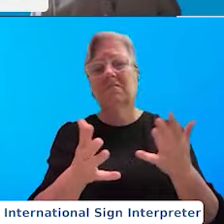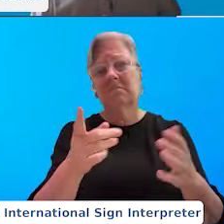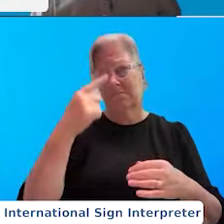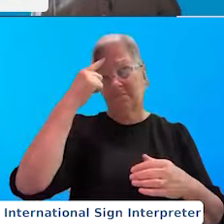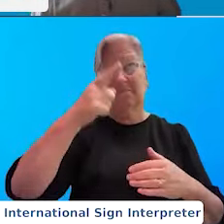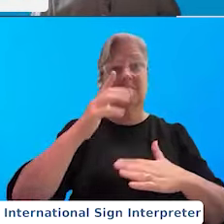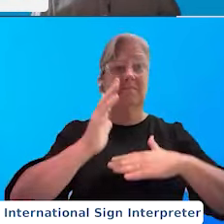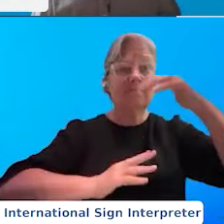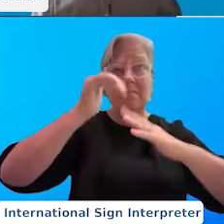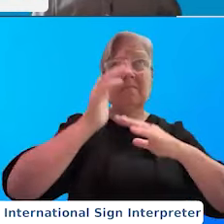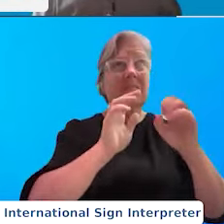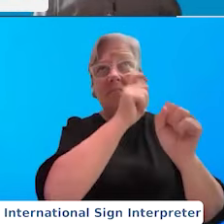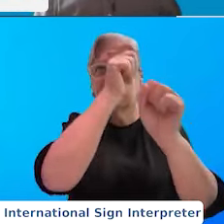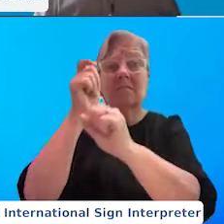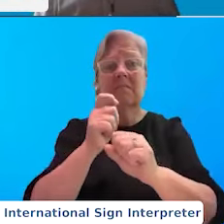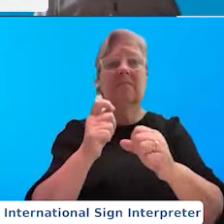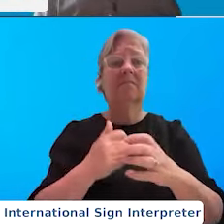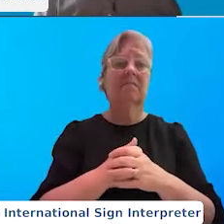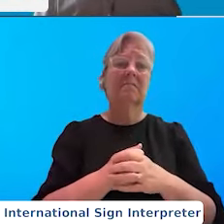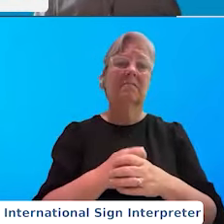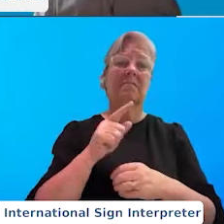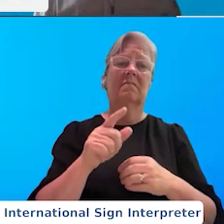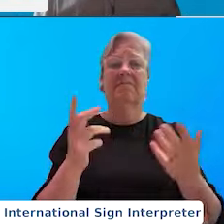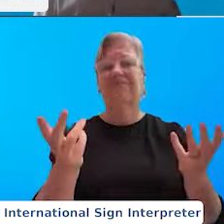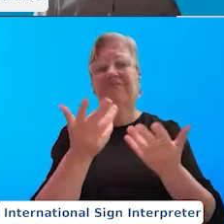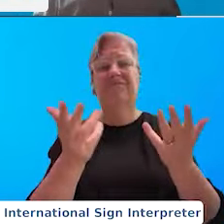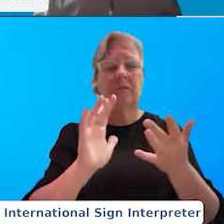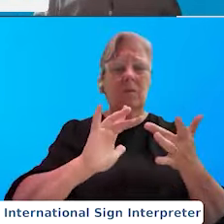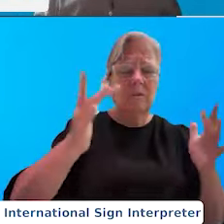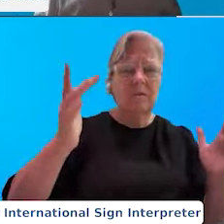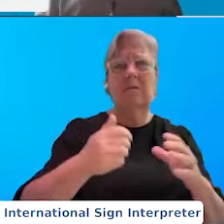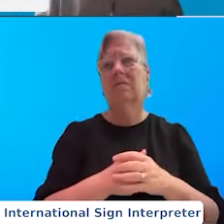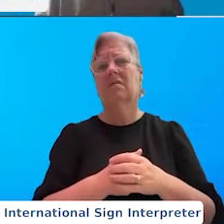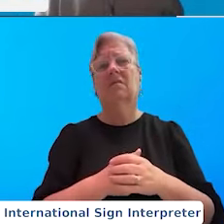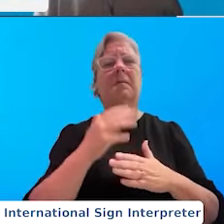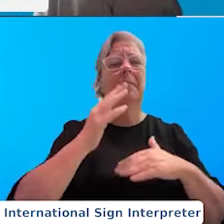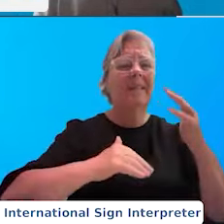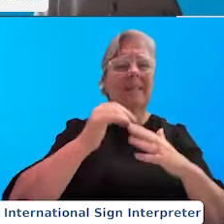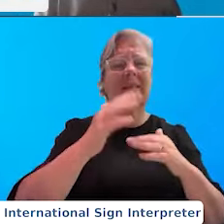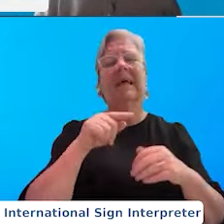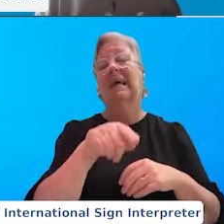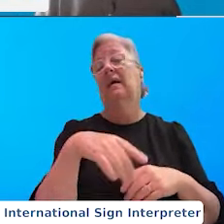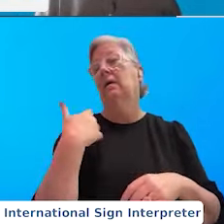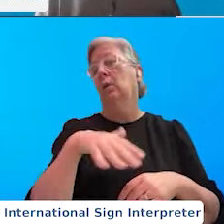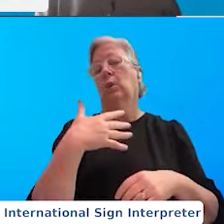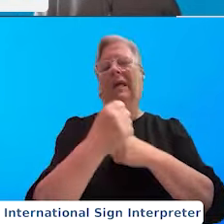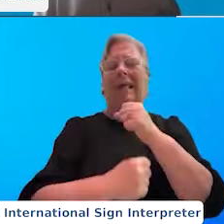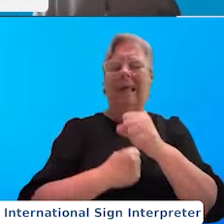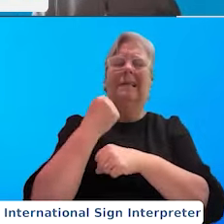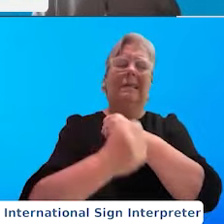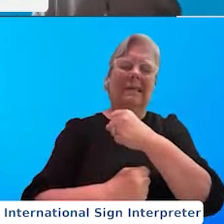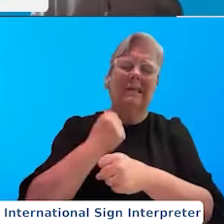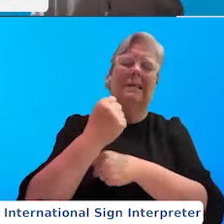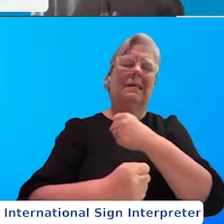removal, it takes a lot of time. Removing barrier in terms of accessibility, ensuring that any new infrastructure or facilities